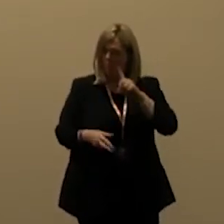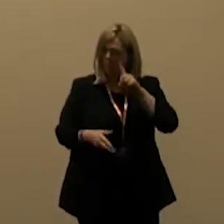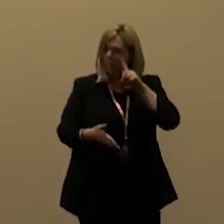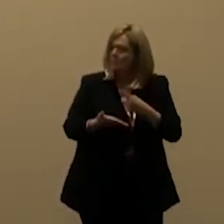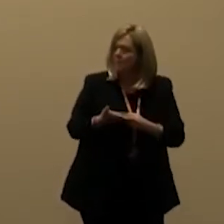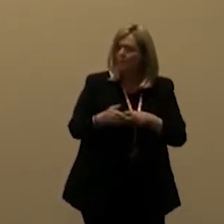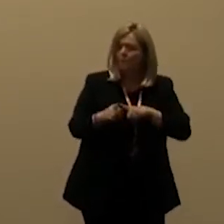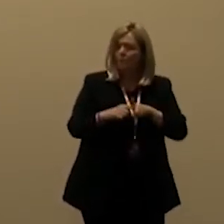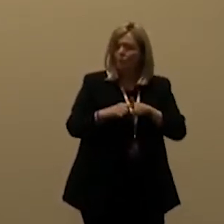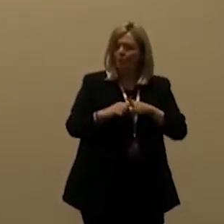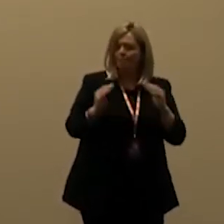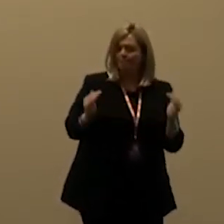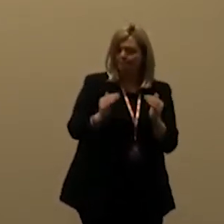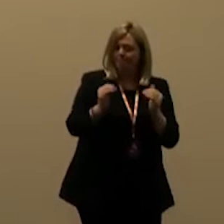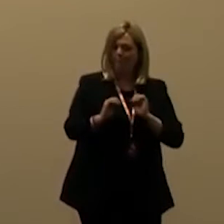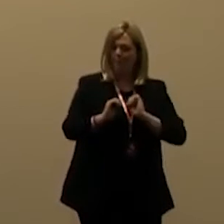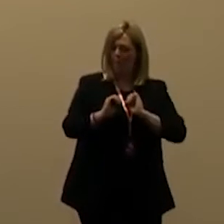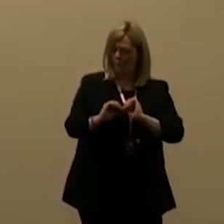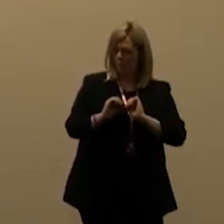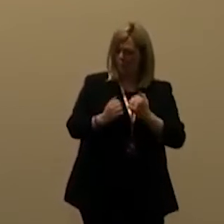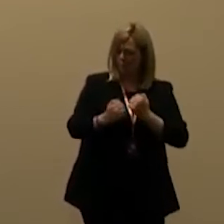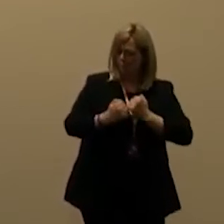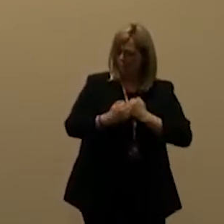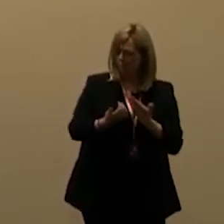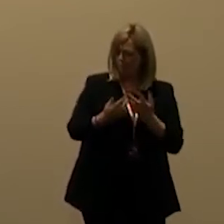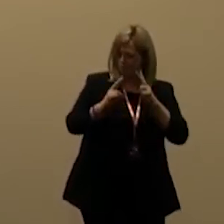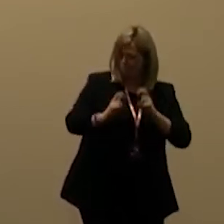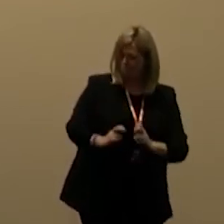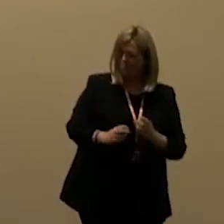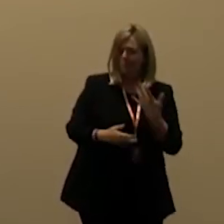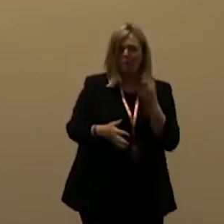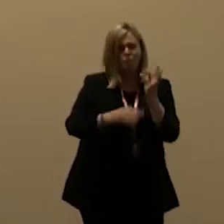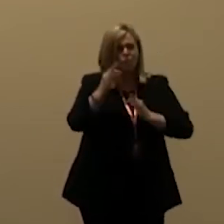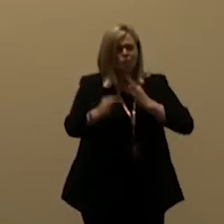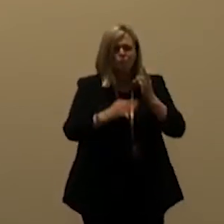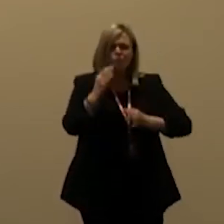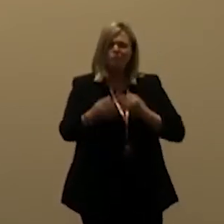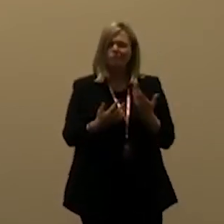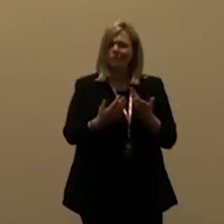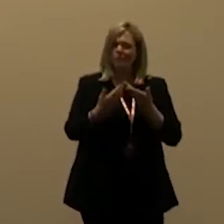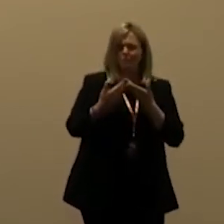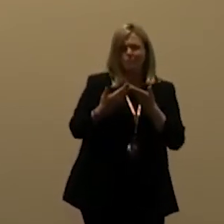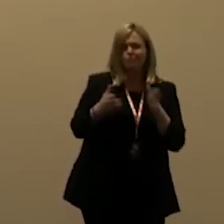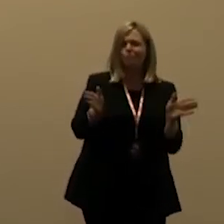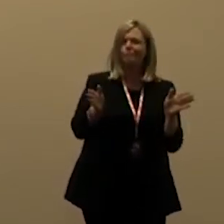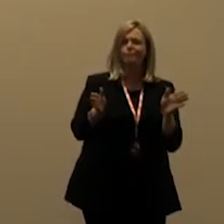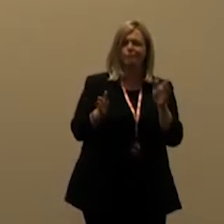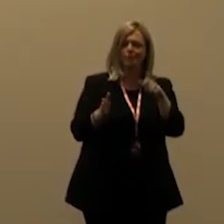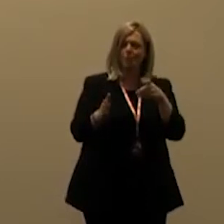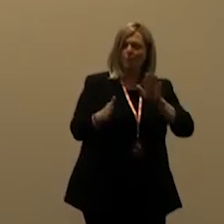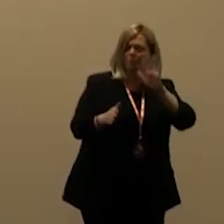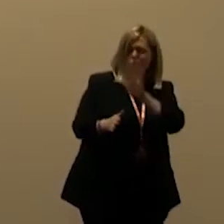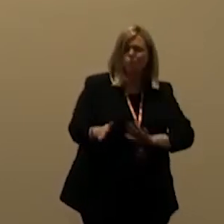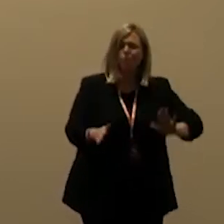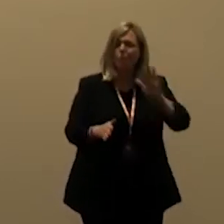our best to emulate that and do our own research as well. So we've been asking these questions back to a wide range of people across